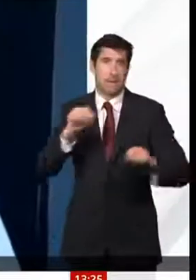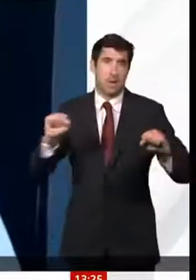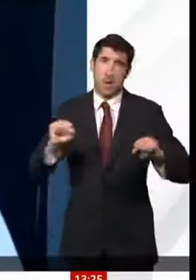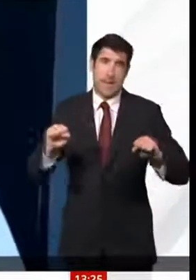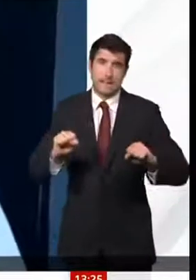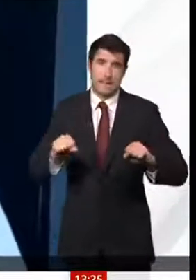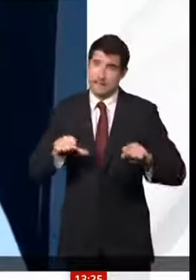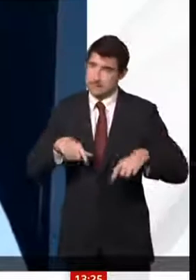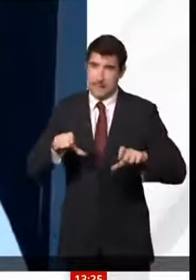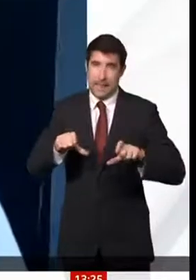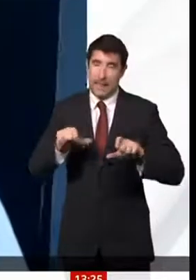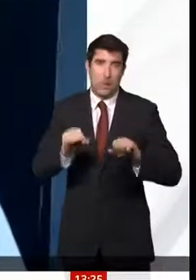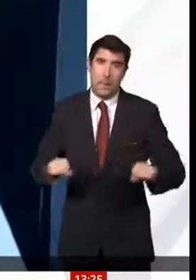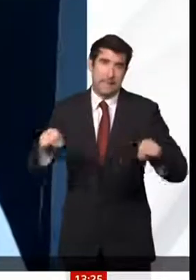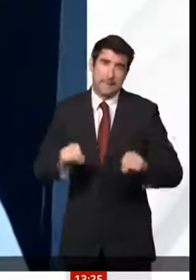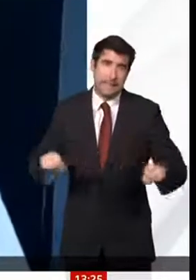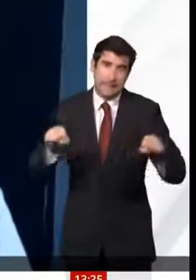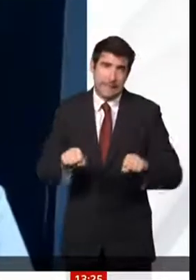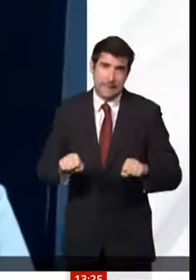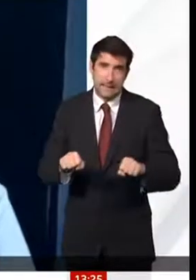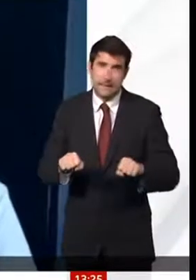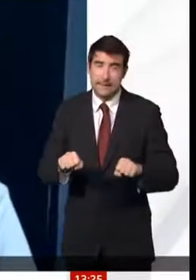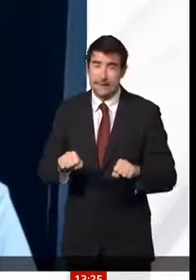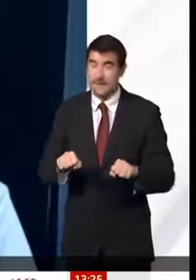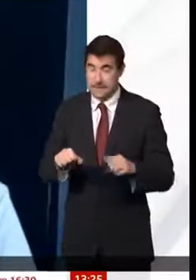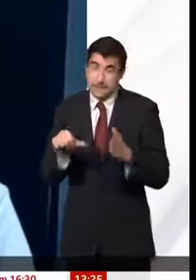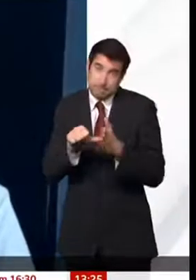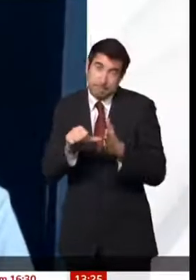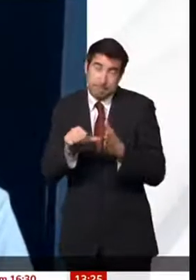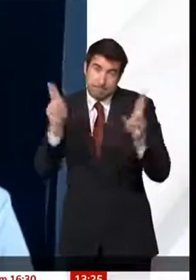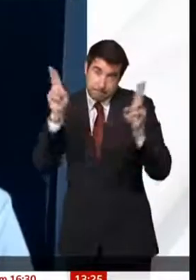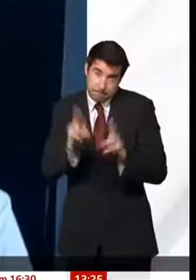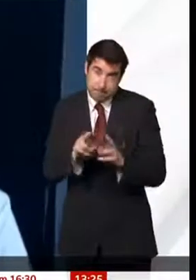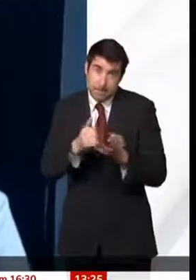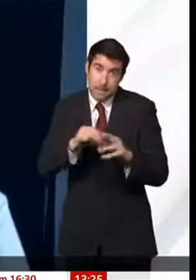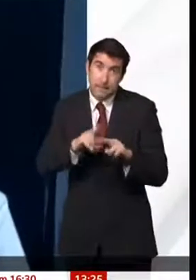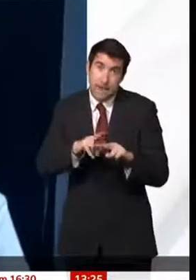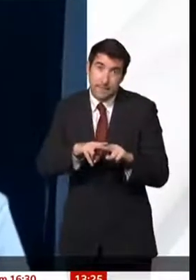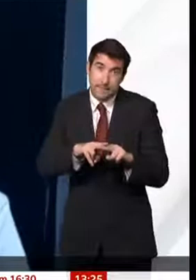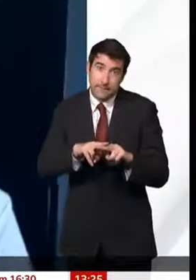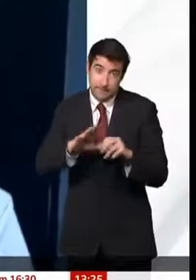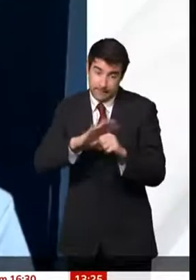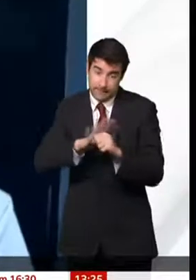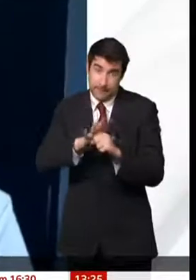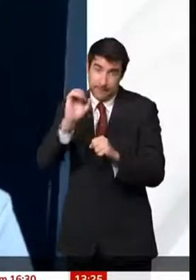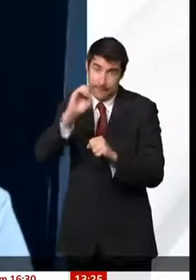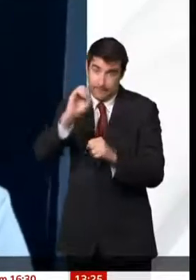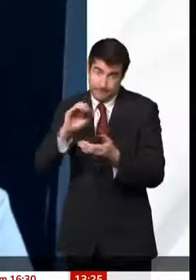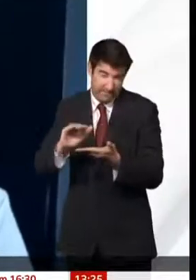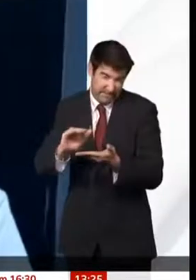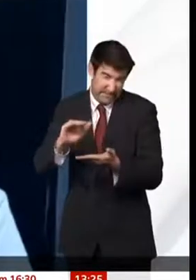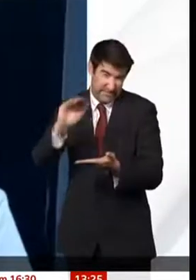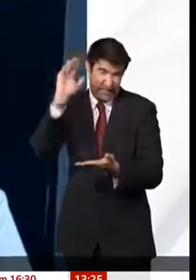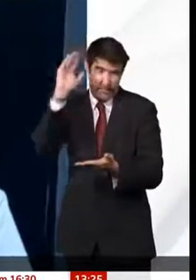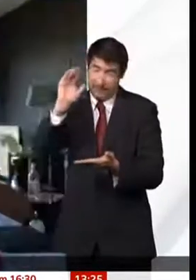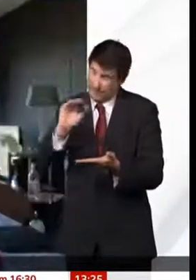part because we have been short-staffed, and then the number of cases that we are receiving each and every single day is